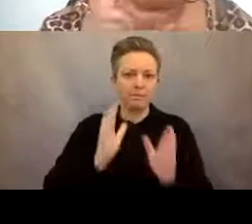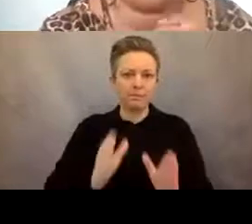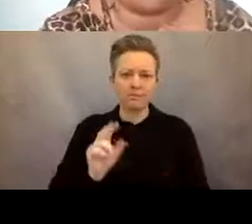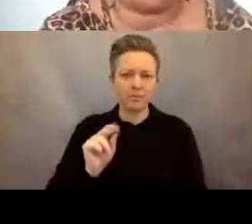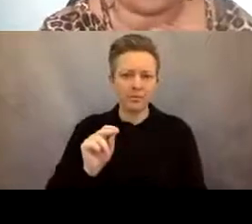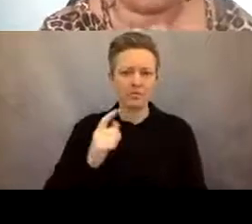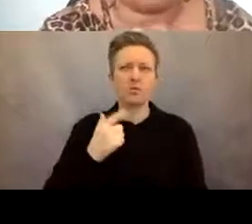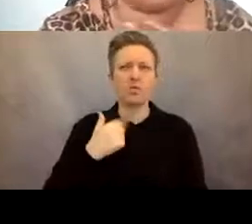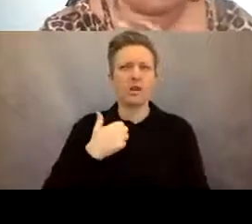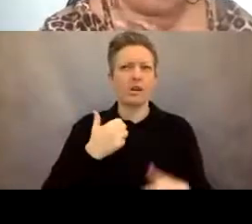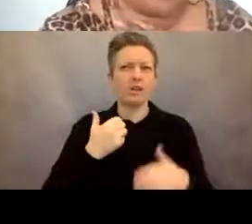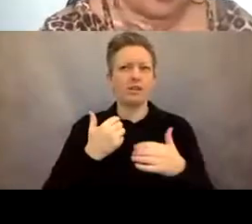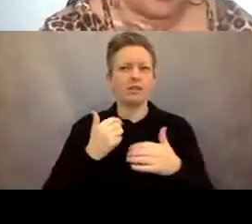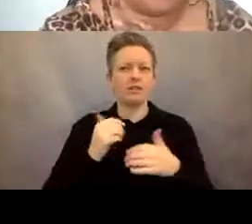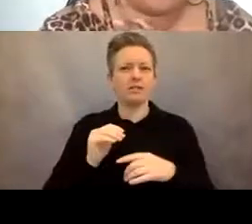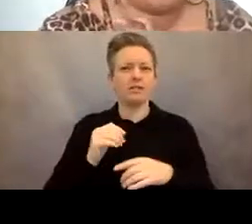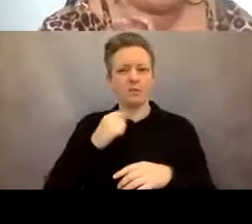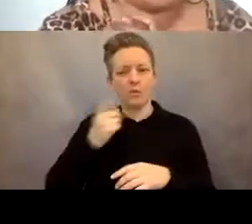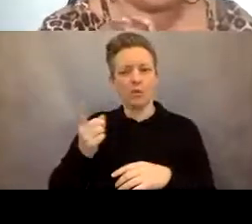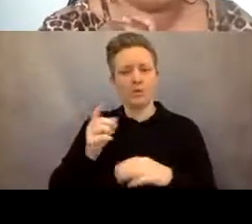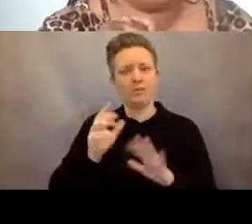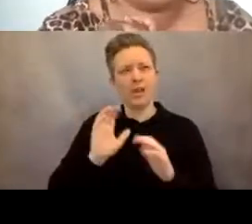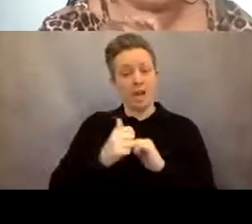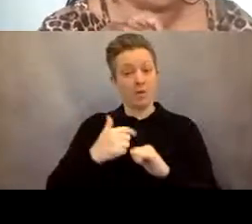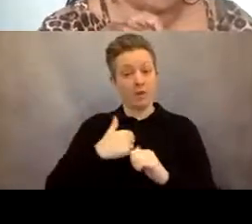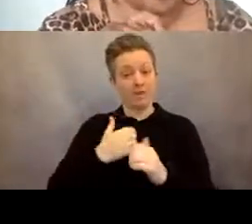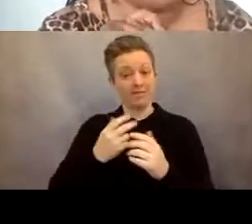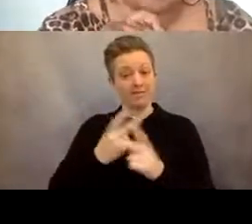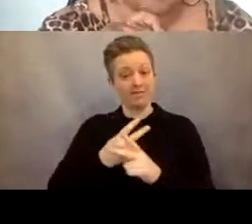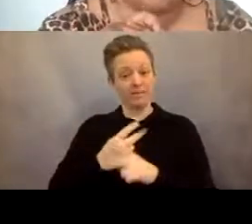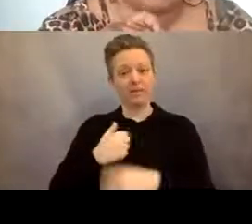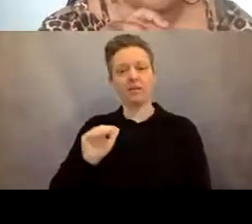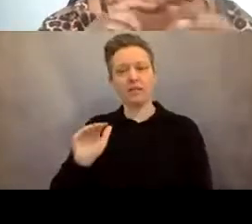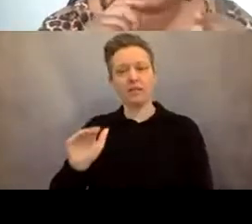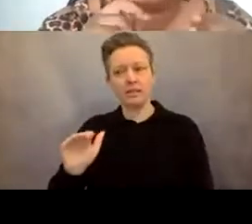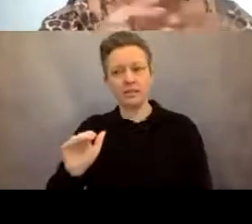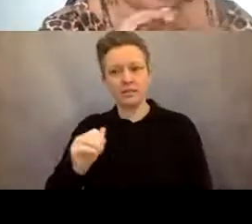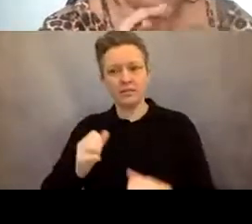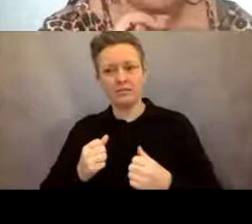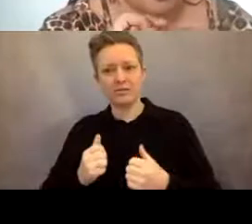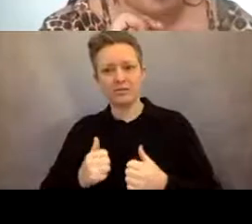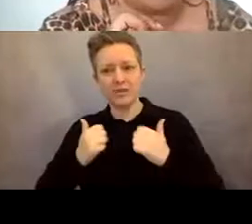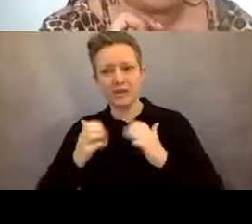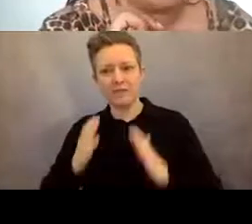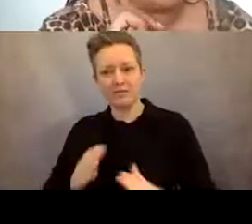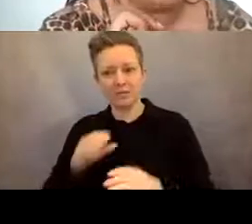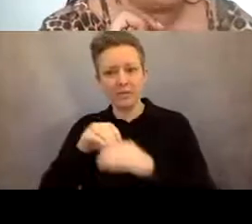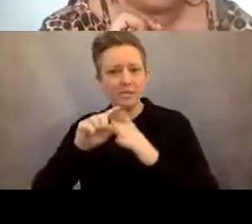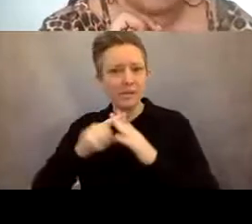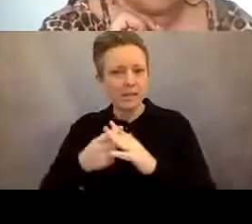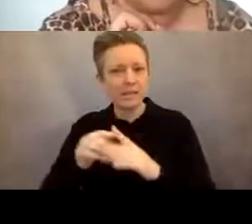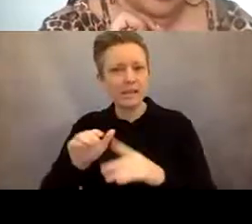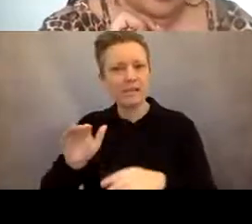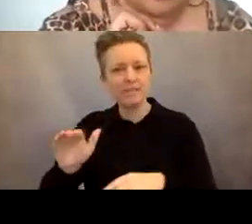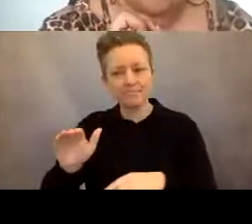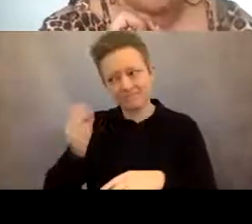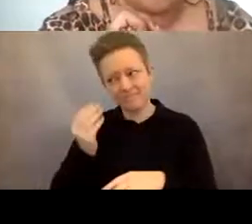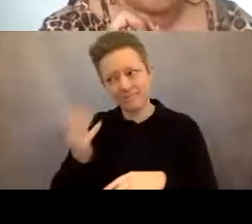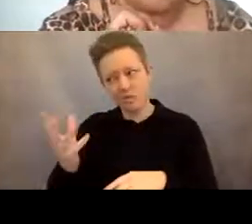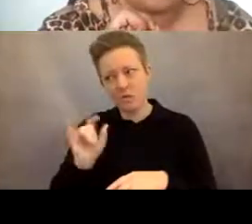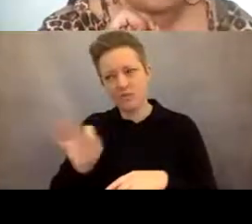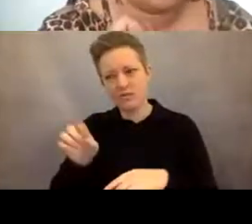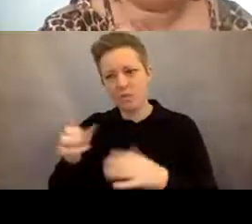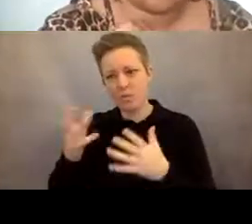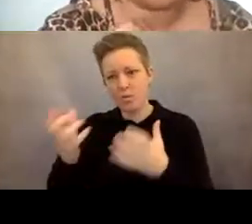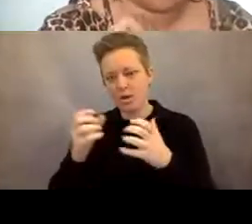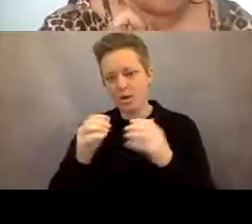to inform the survivor at the very beginning that's something that was required for housing. They had the option to do it or not, and it